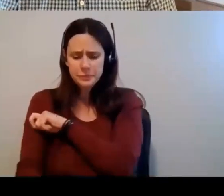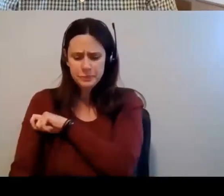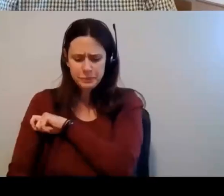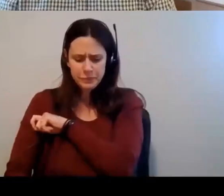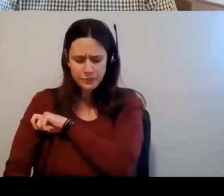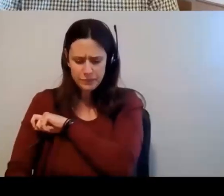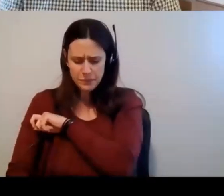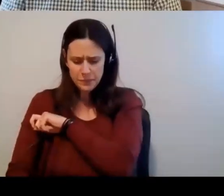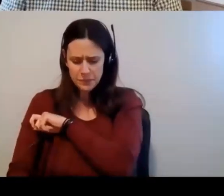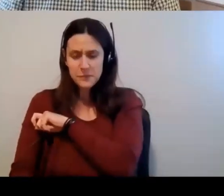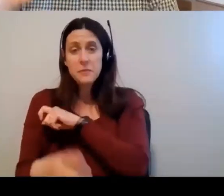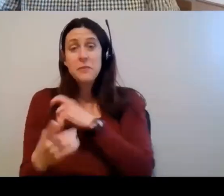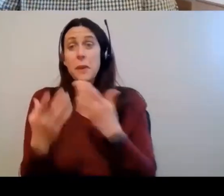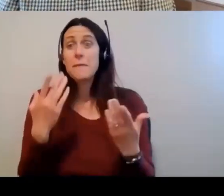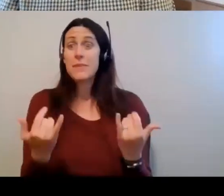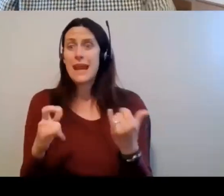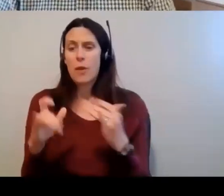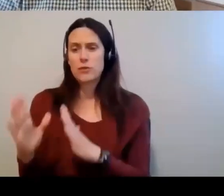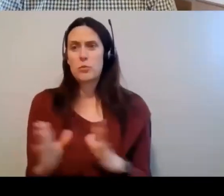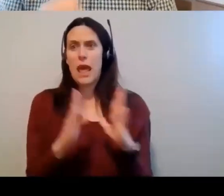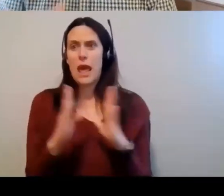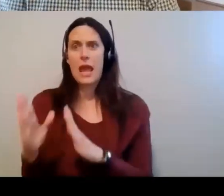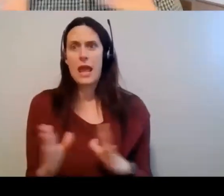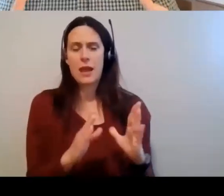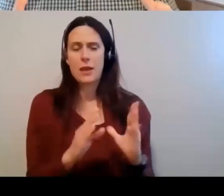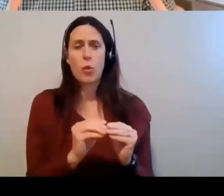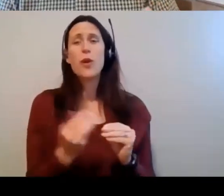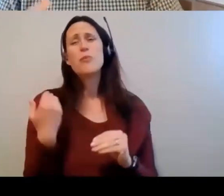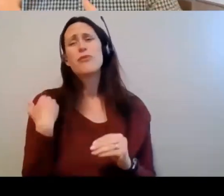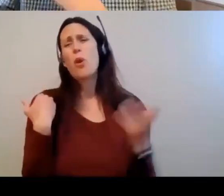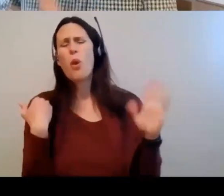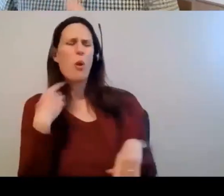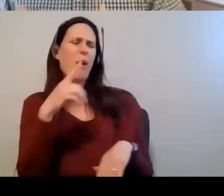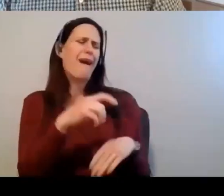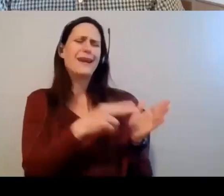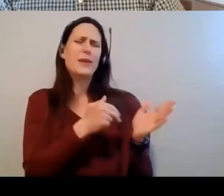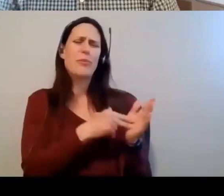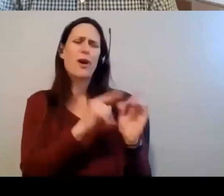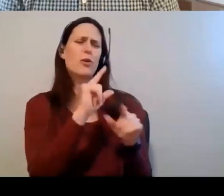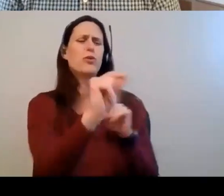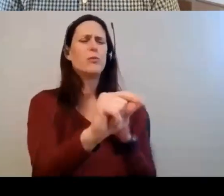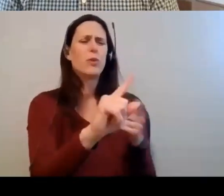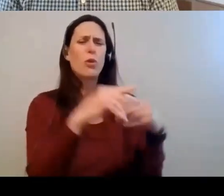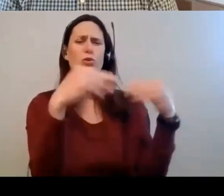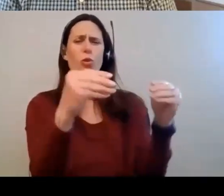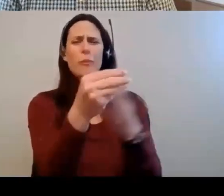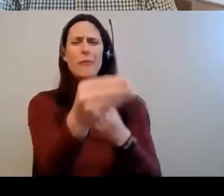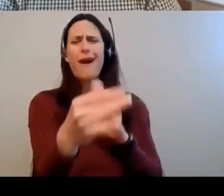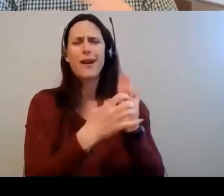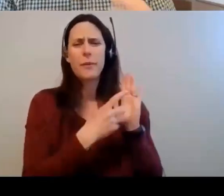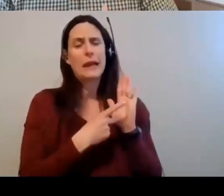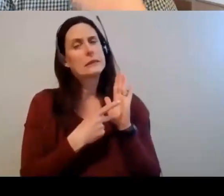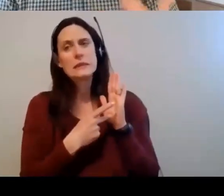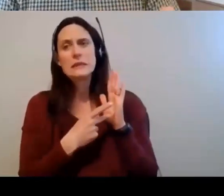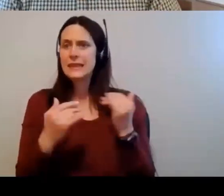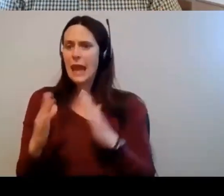planning things out a bit more than we used to. We don't just run to the store anymore. We have to make sure we have everything with us and that we're getting what we need. And so for